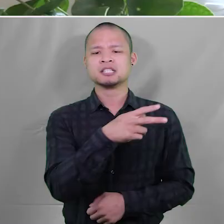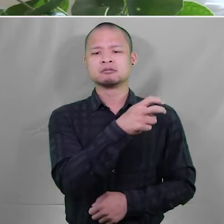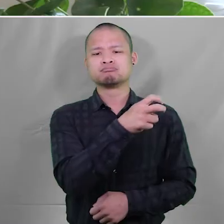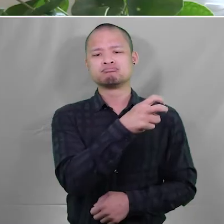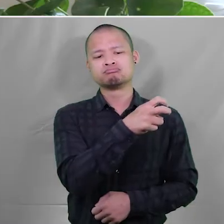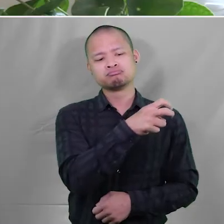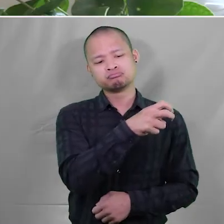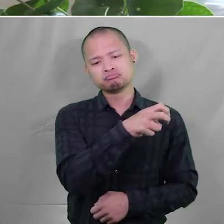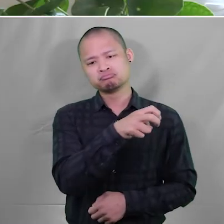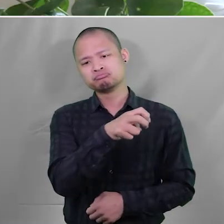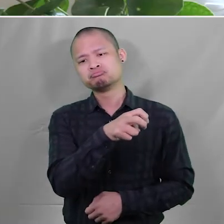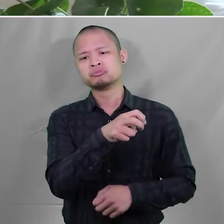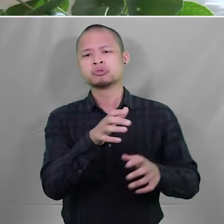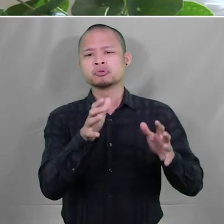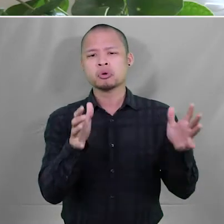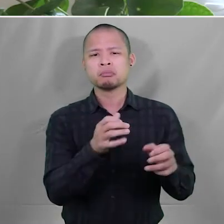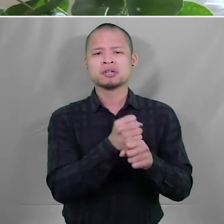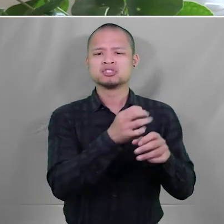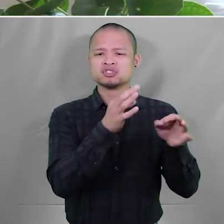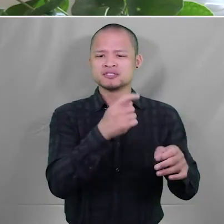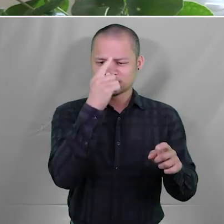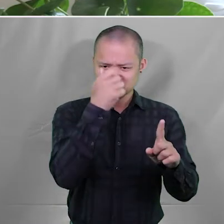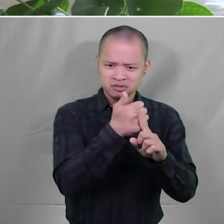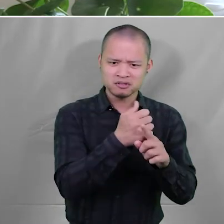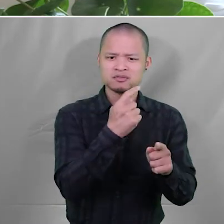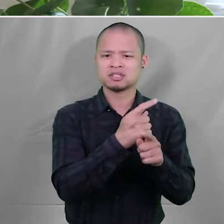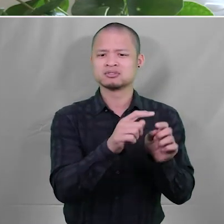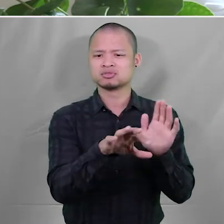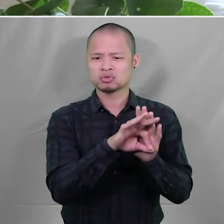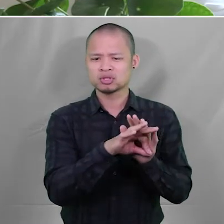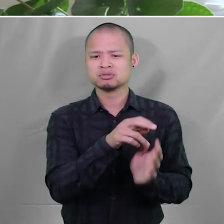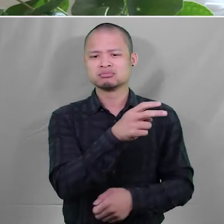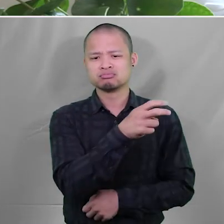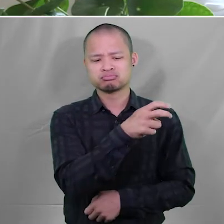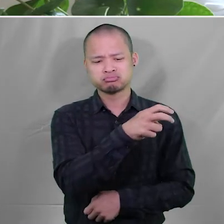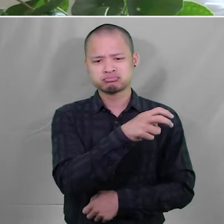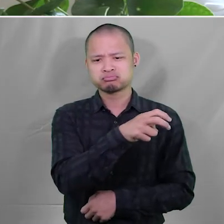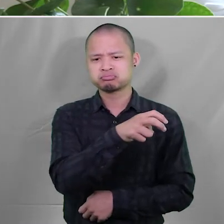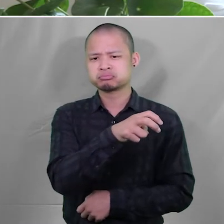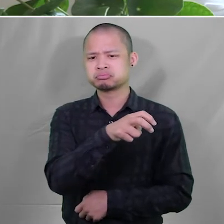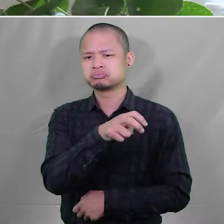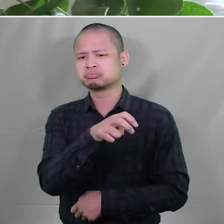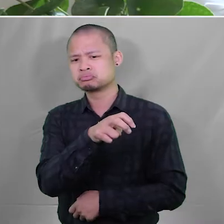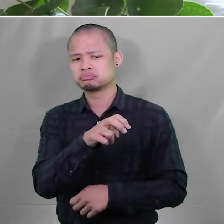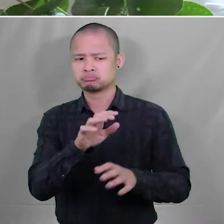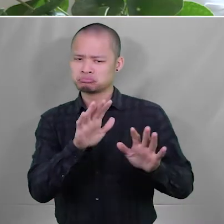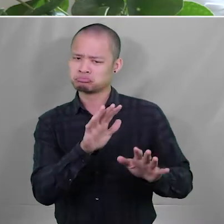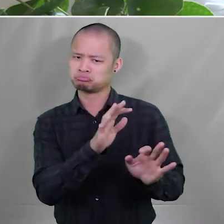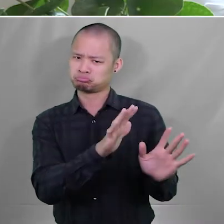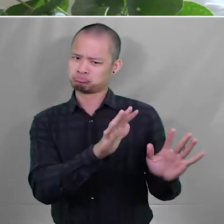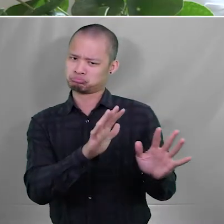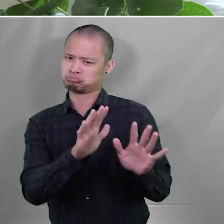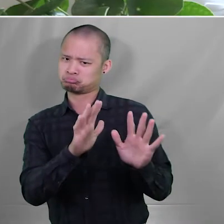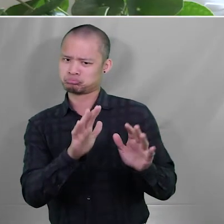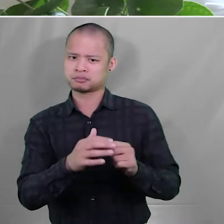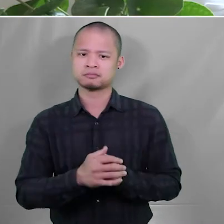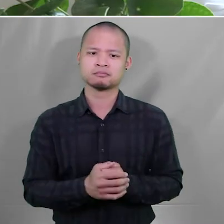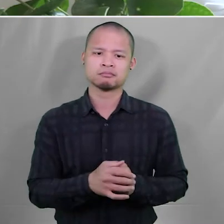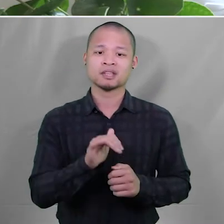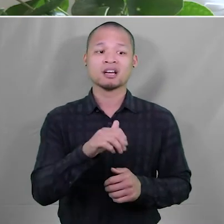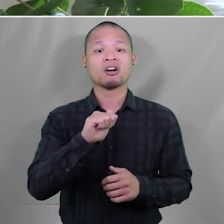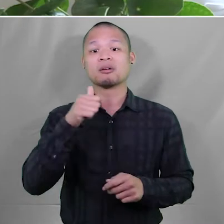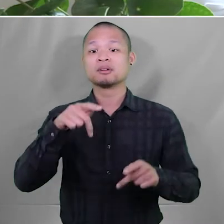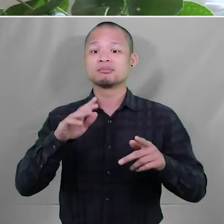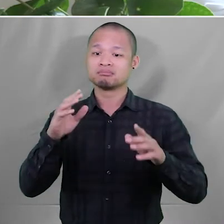when we start encouraging people to make decisions and choices and slowly move closer to the right side of the continuum. And